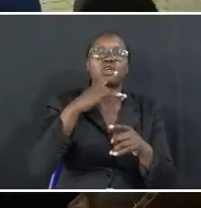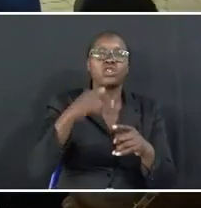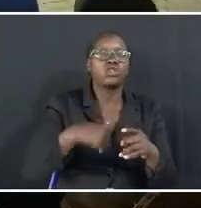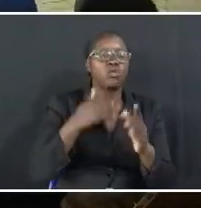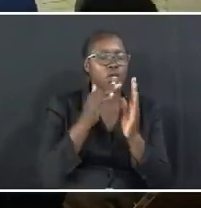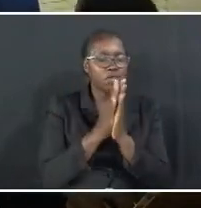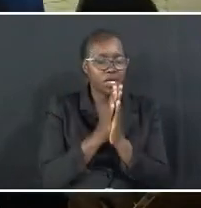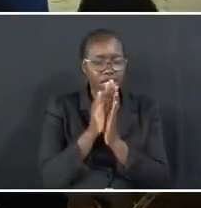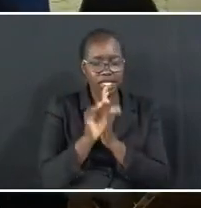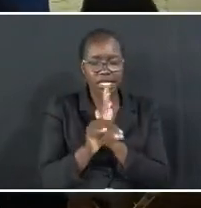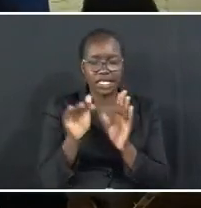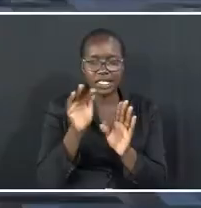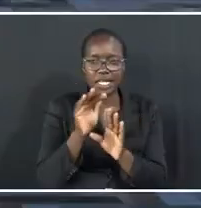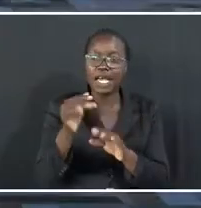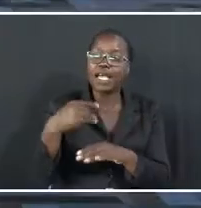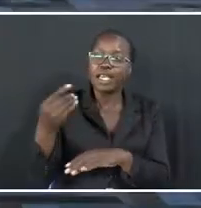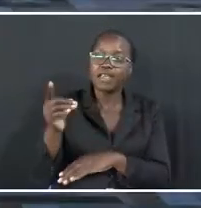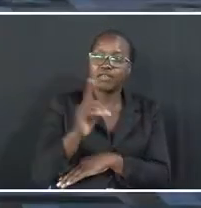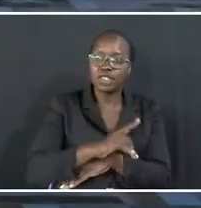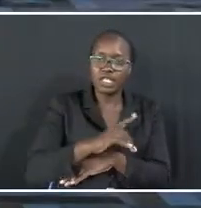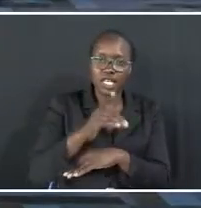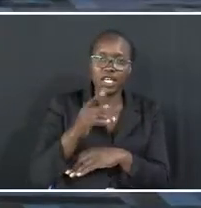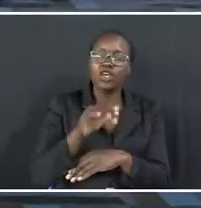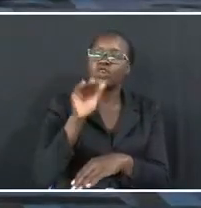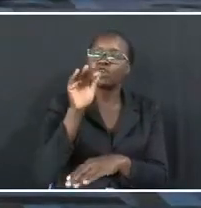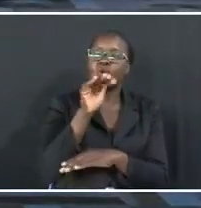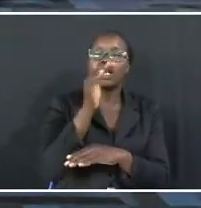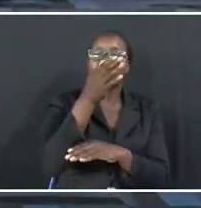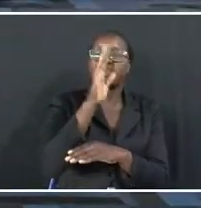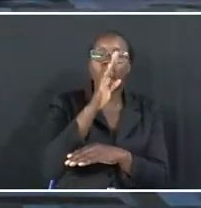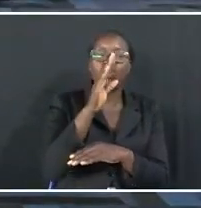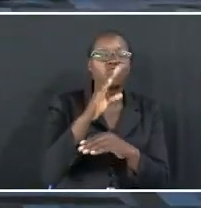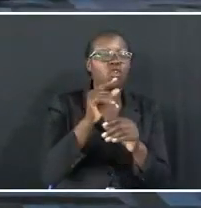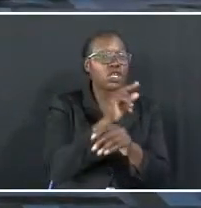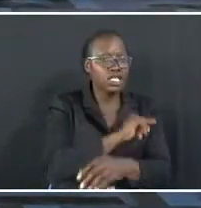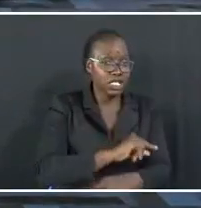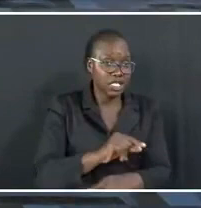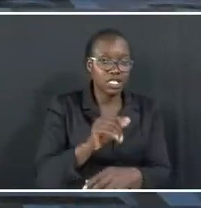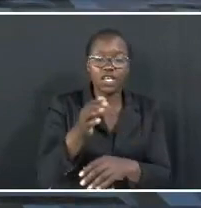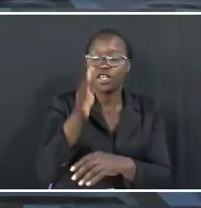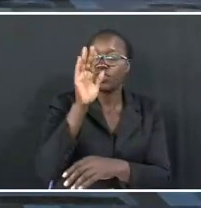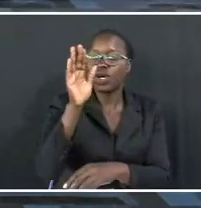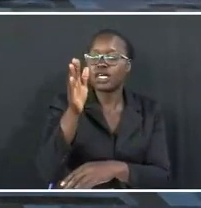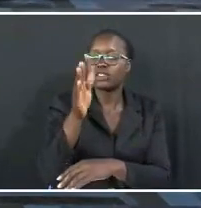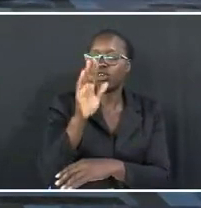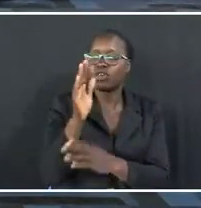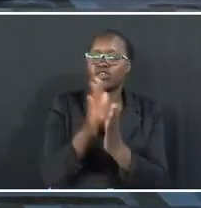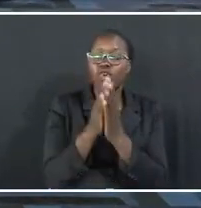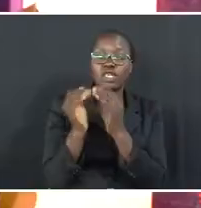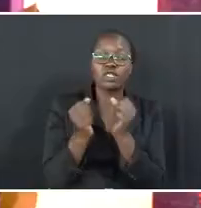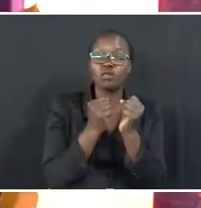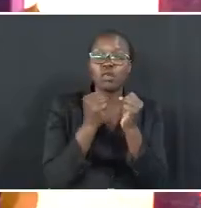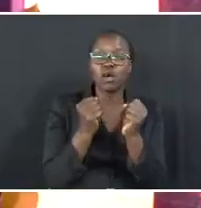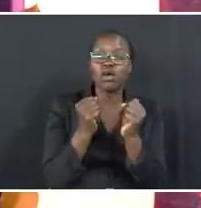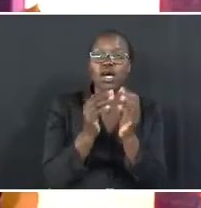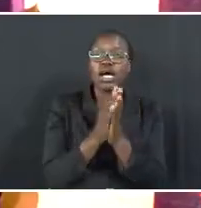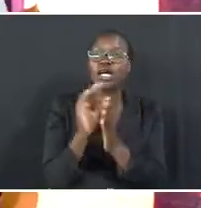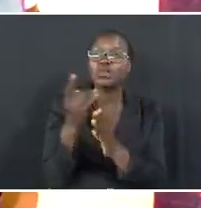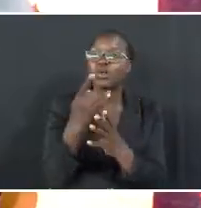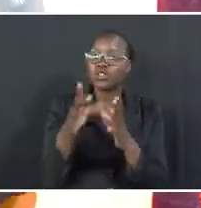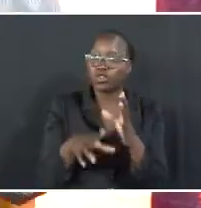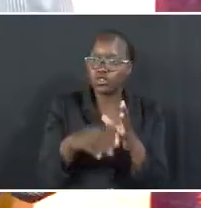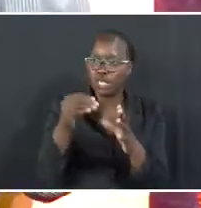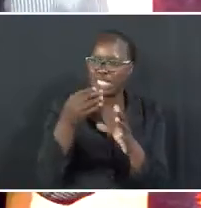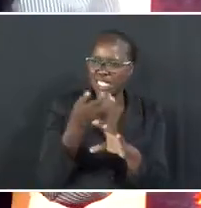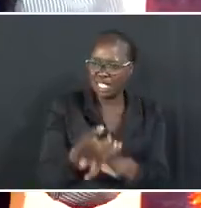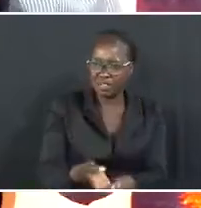my prayer that every day you decide, you ask God for his grace, you ask God for his power. And once you find